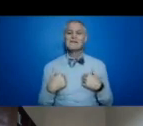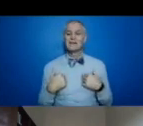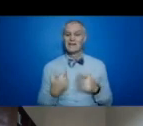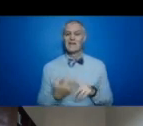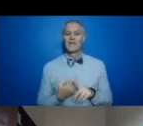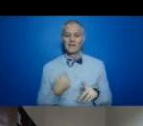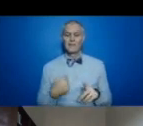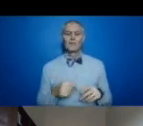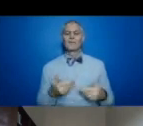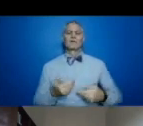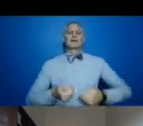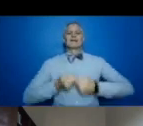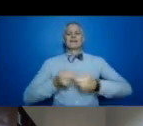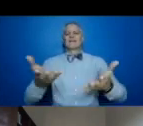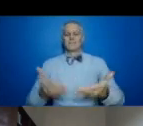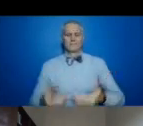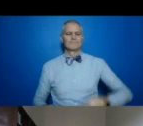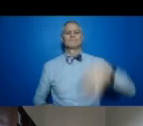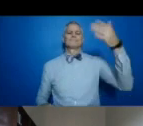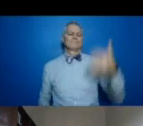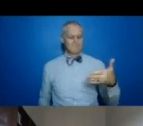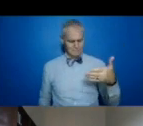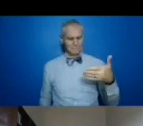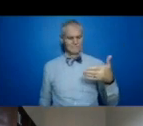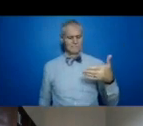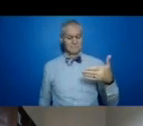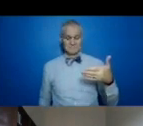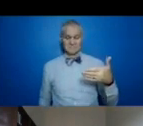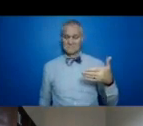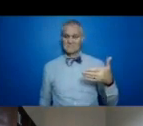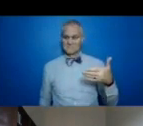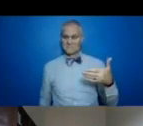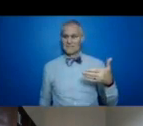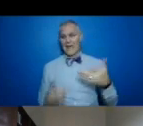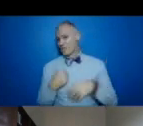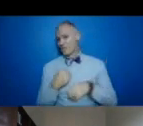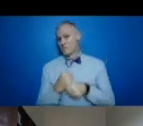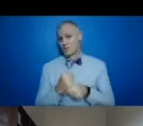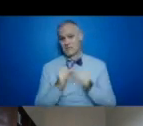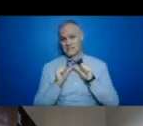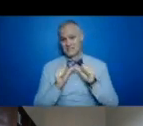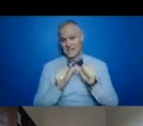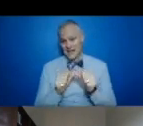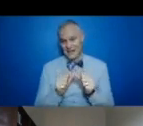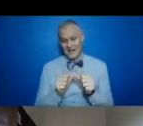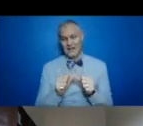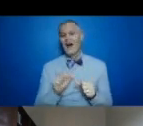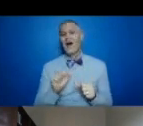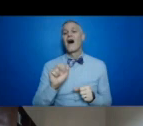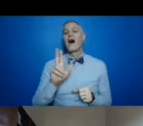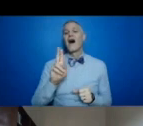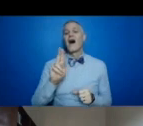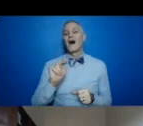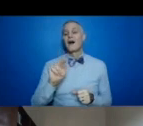were given. It's also the community that we are producing and sustaining unless we are resisting or doing otherwise.